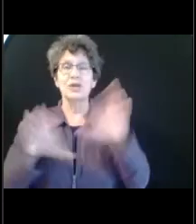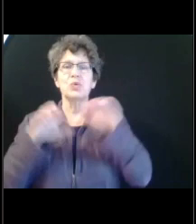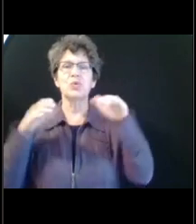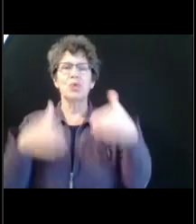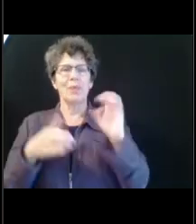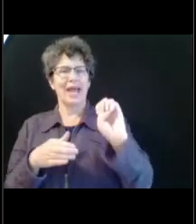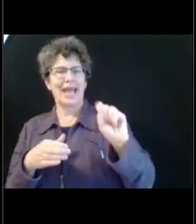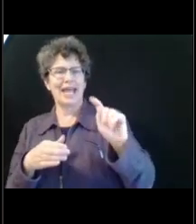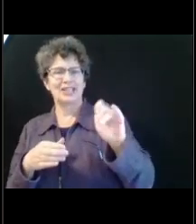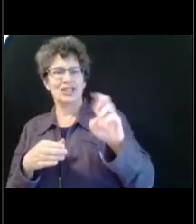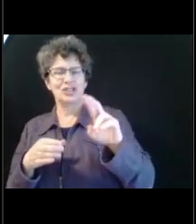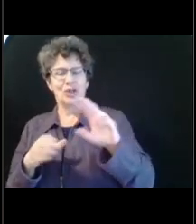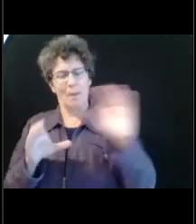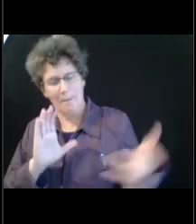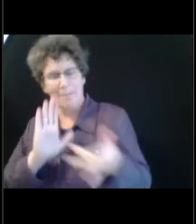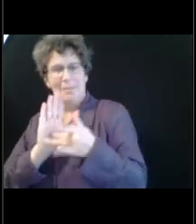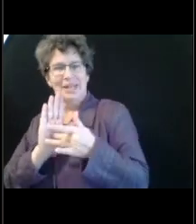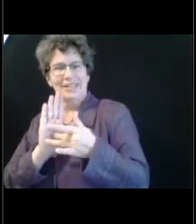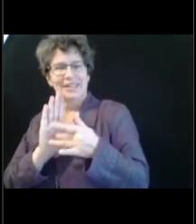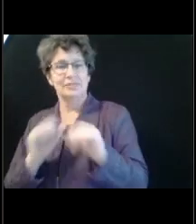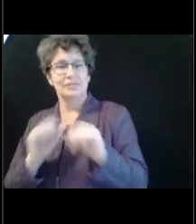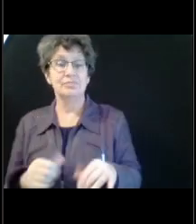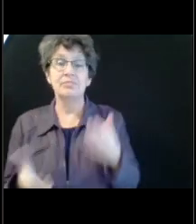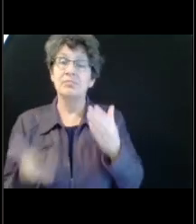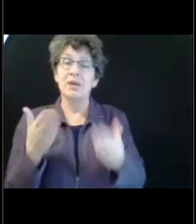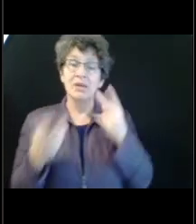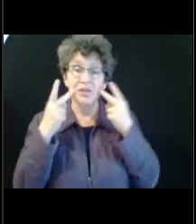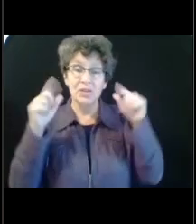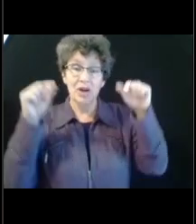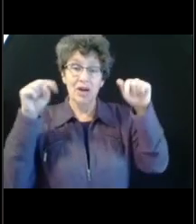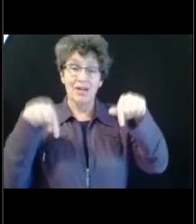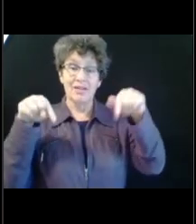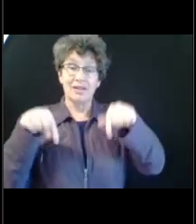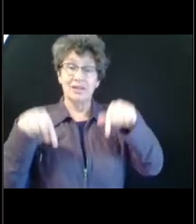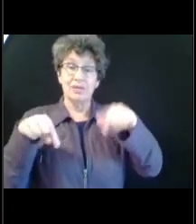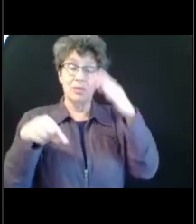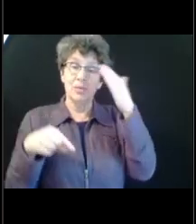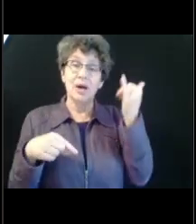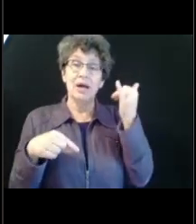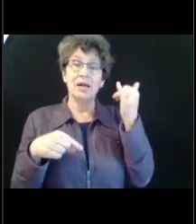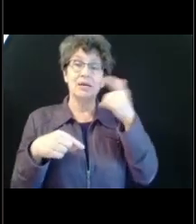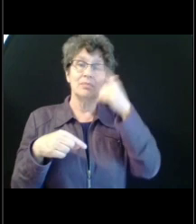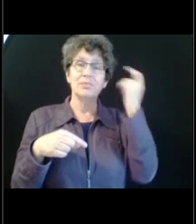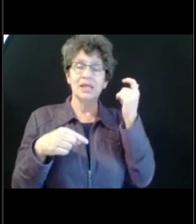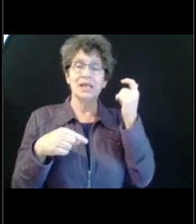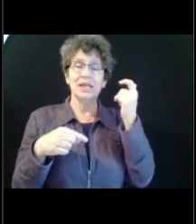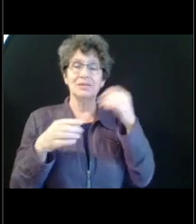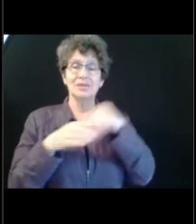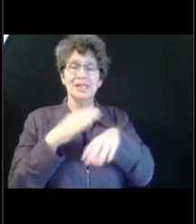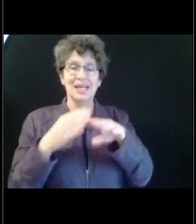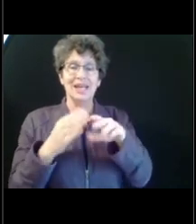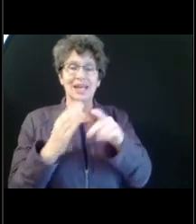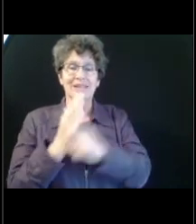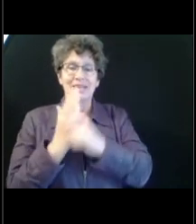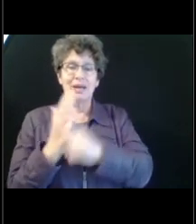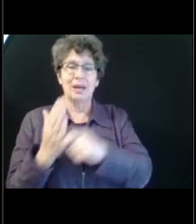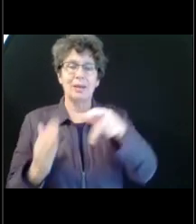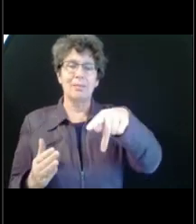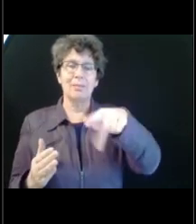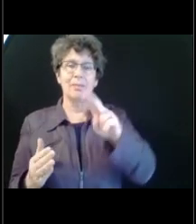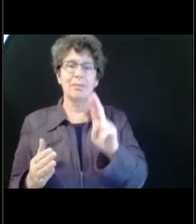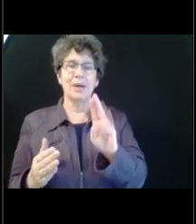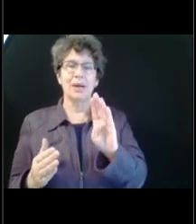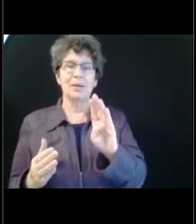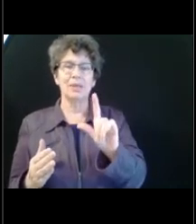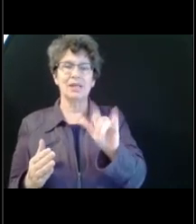And in fact, you may have seen something about this because it was in publicity. Martin and Esther adapted to a new